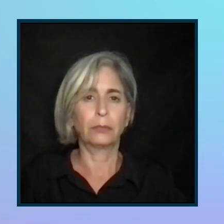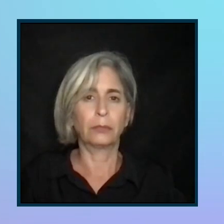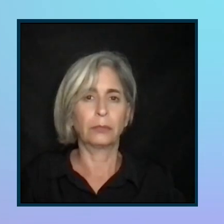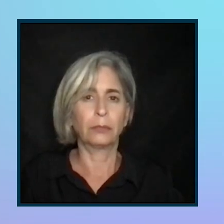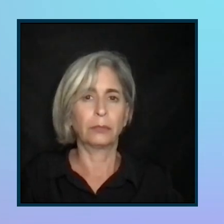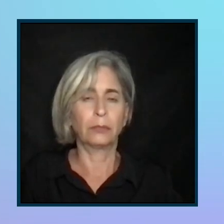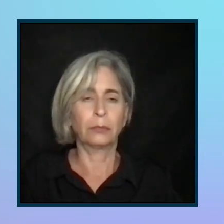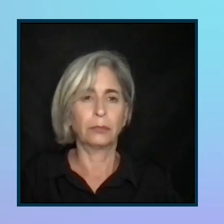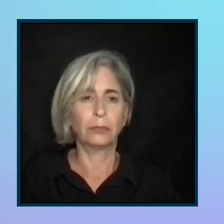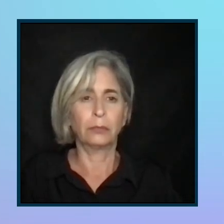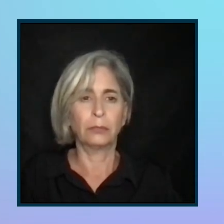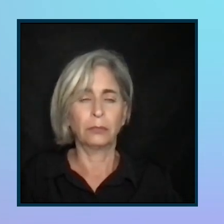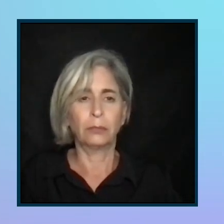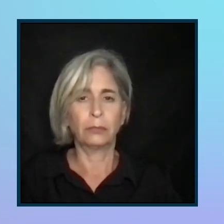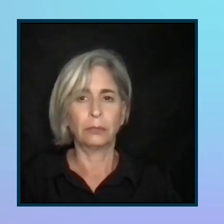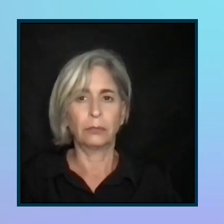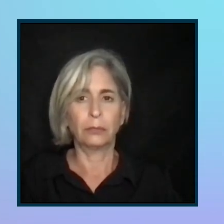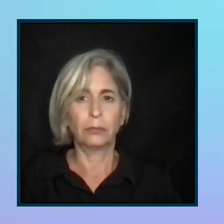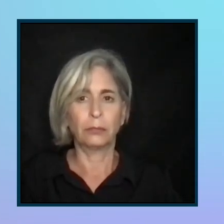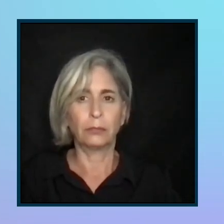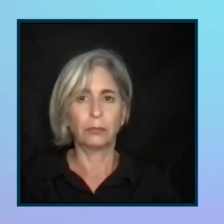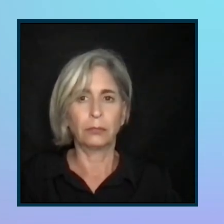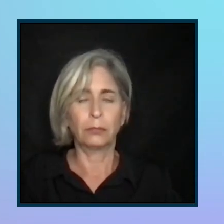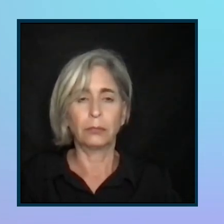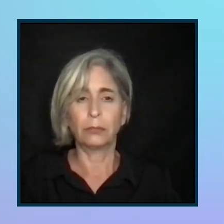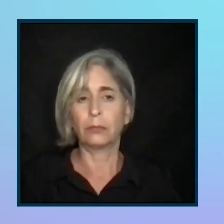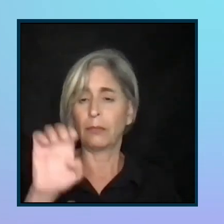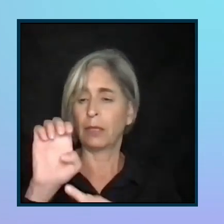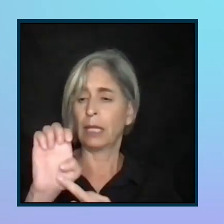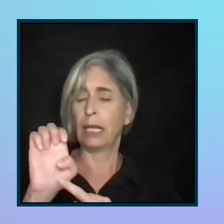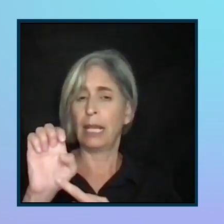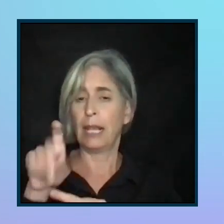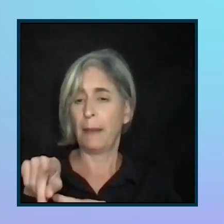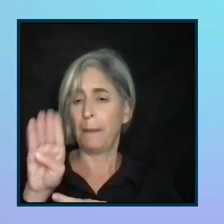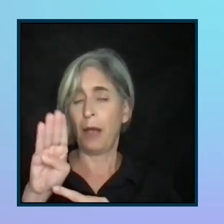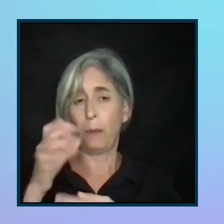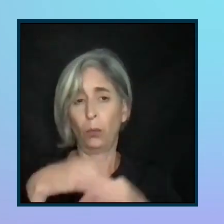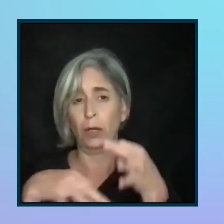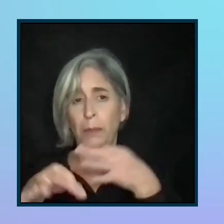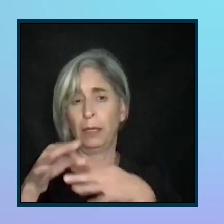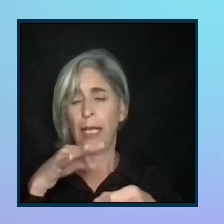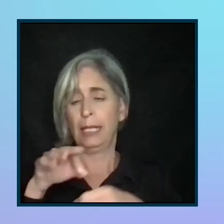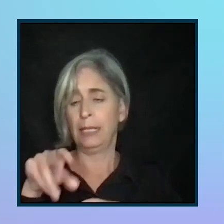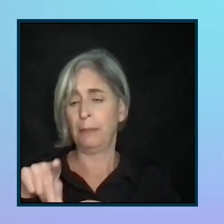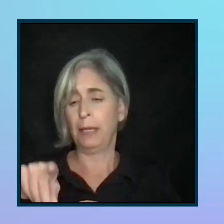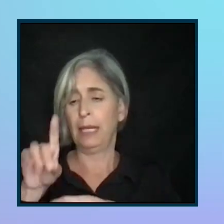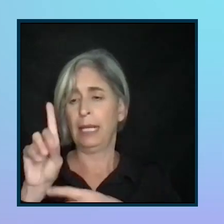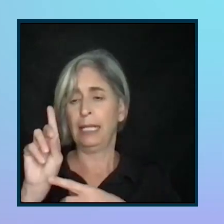All right. Will EPUB replace PDF soon?